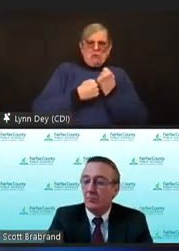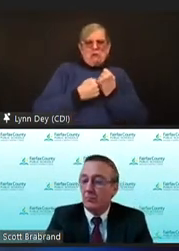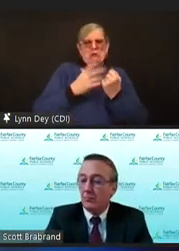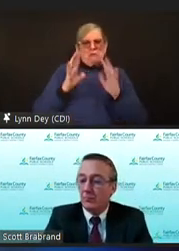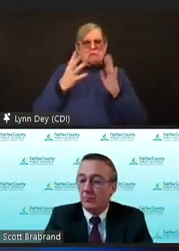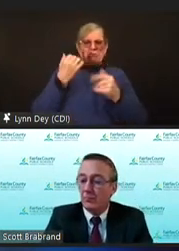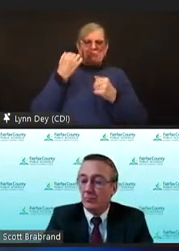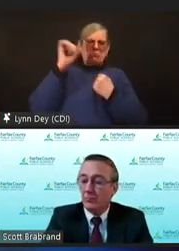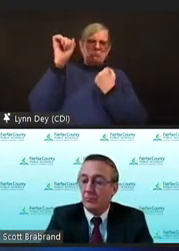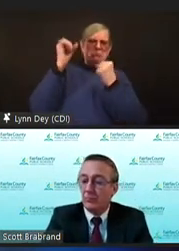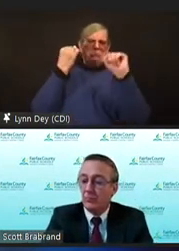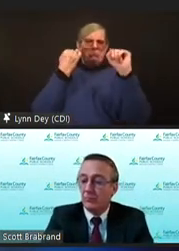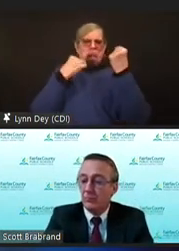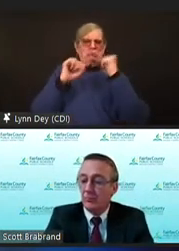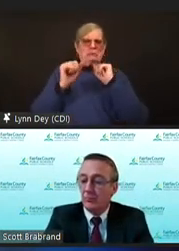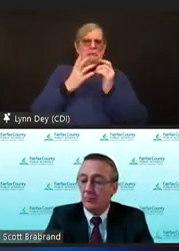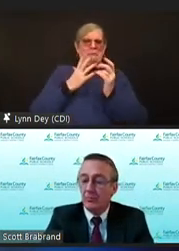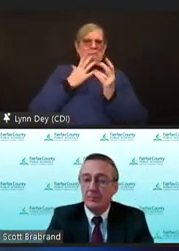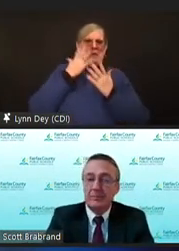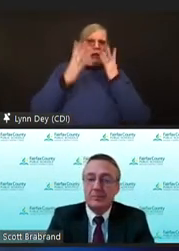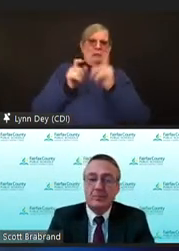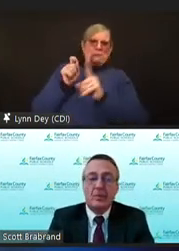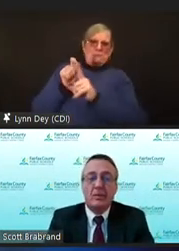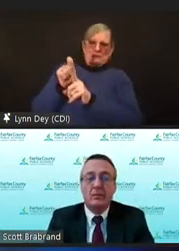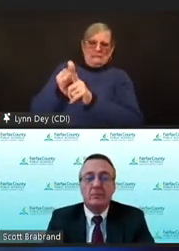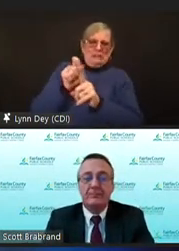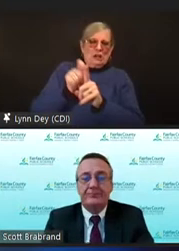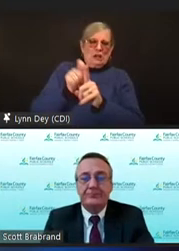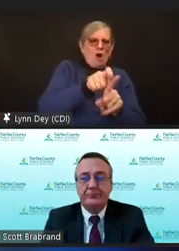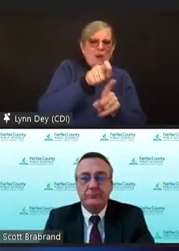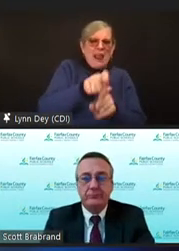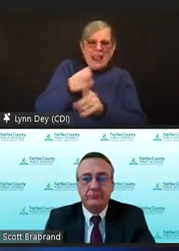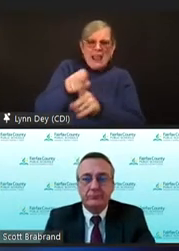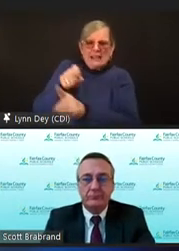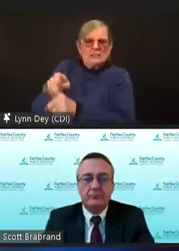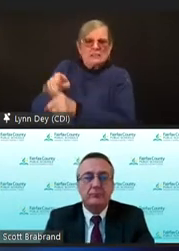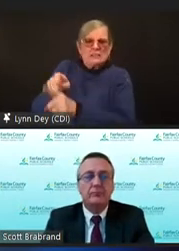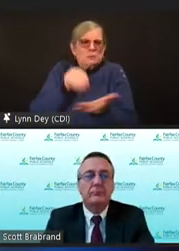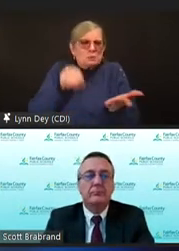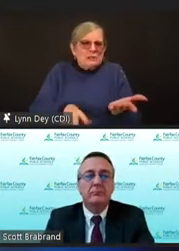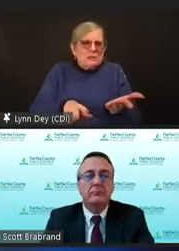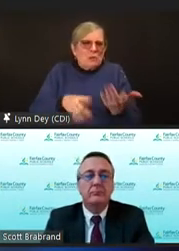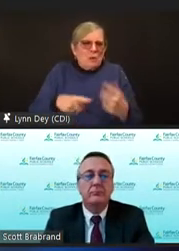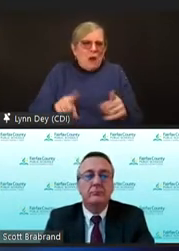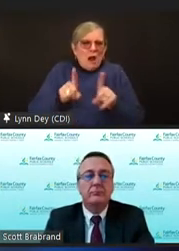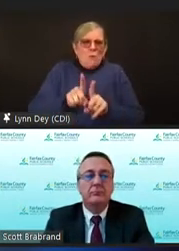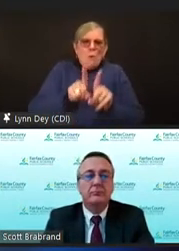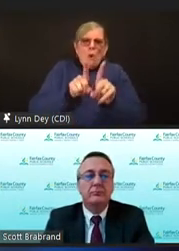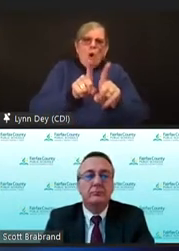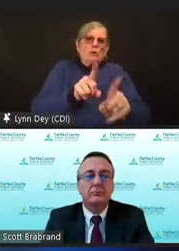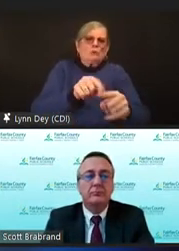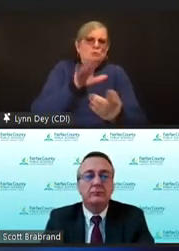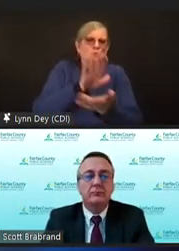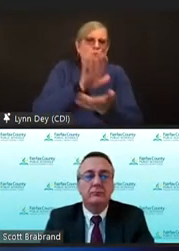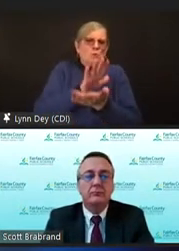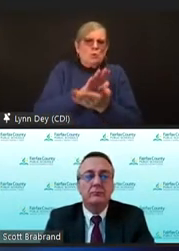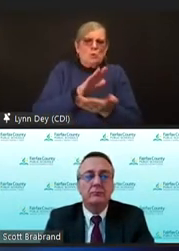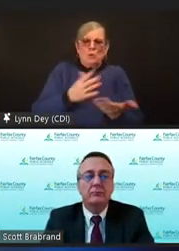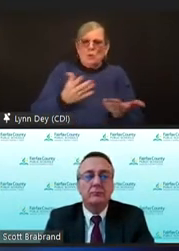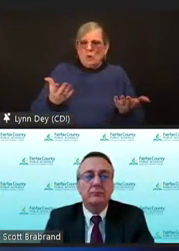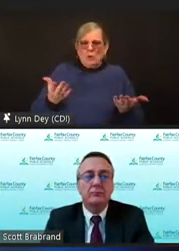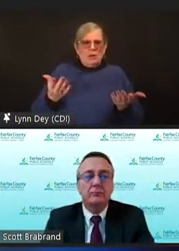embarrassingly harassed students and parents and even staff while walking to school, while entering school grounds, while